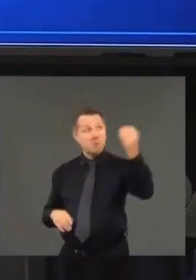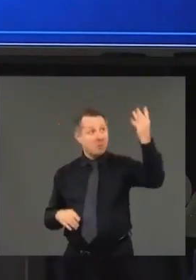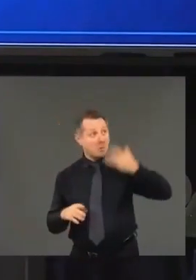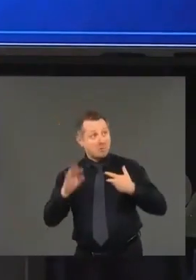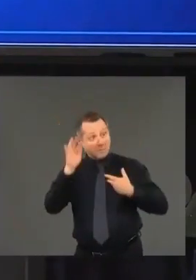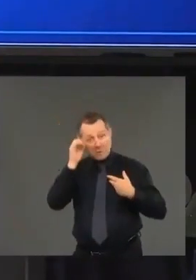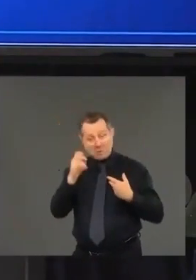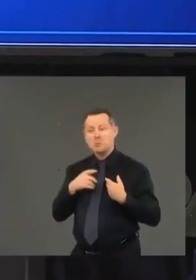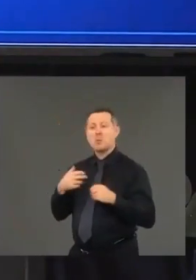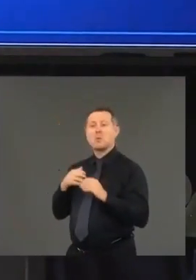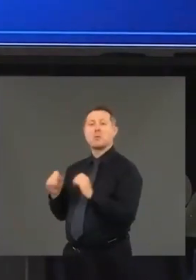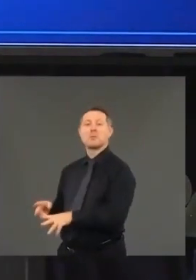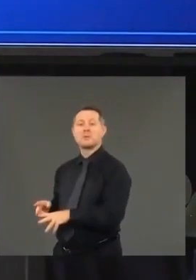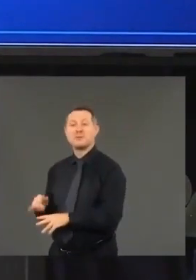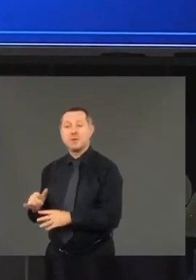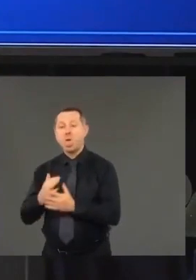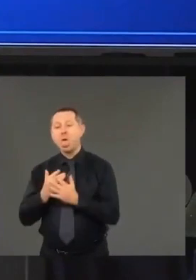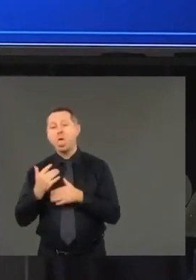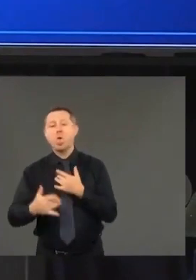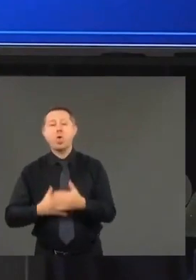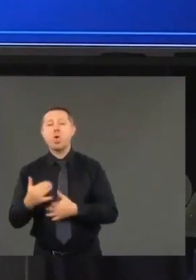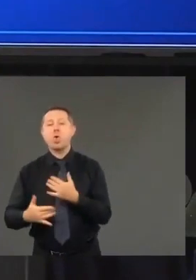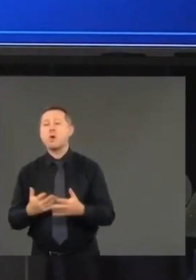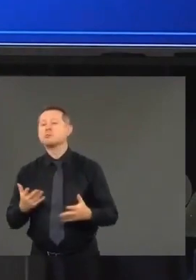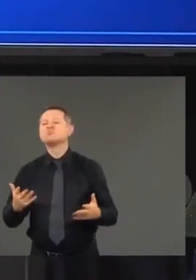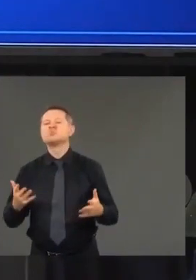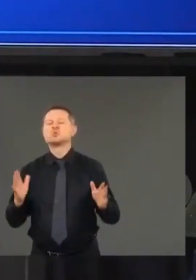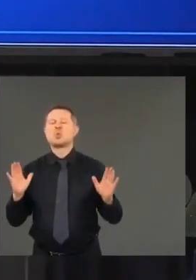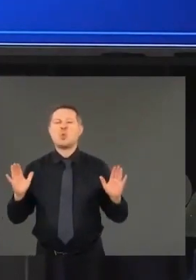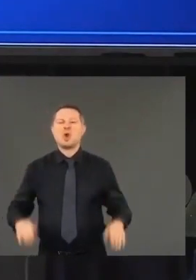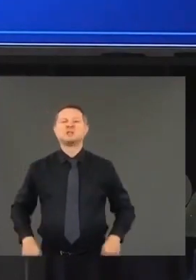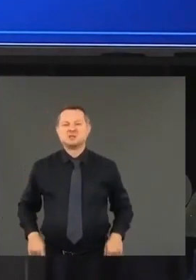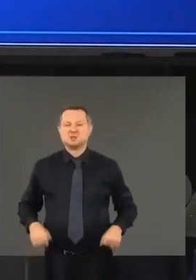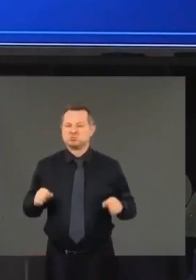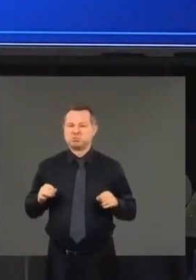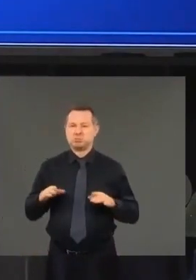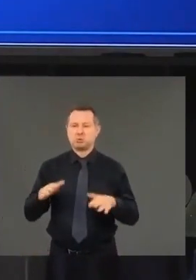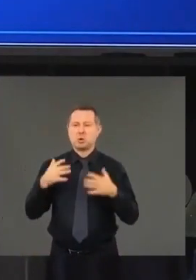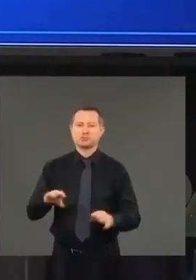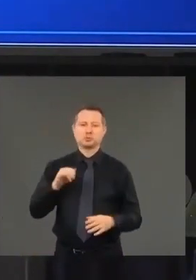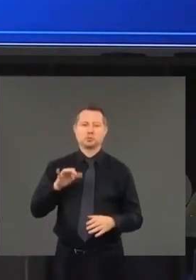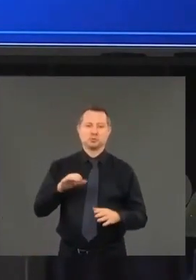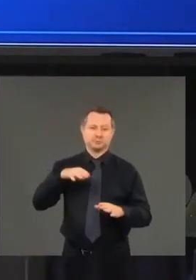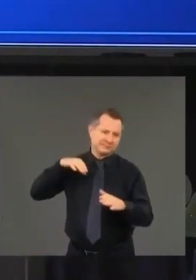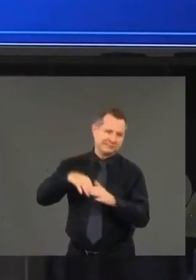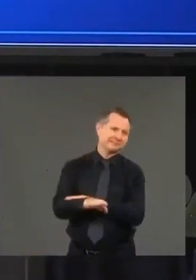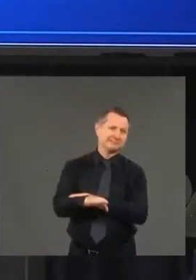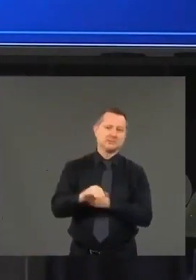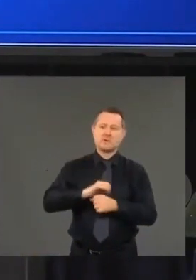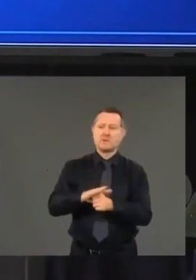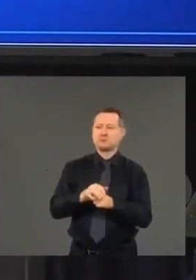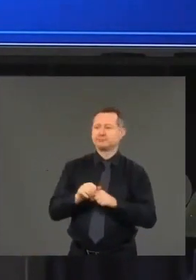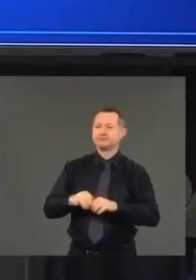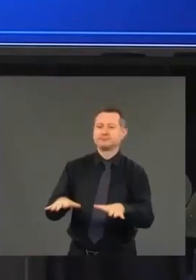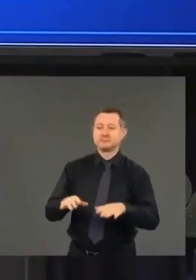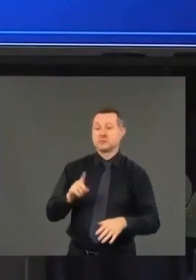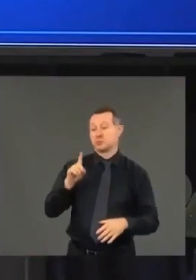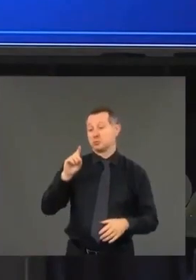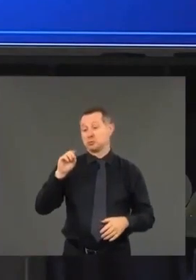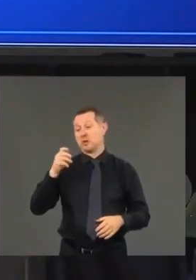For the entire month of February, we now know that COVID was existent in New York City. So DOH report actually says they